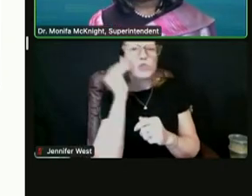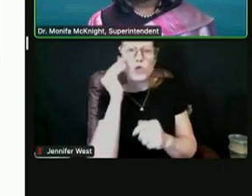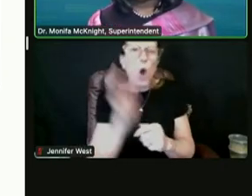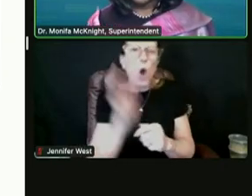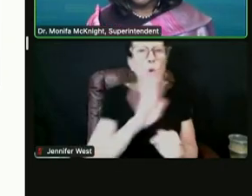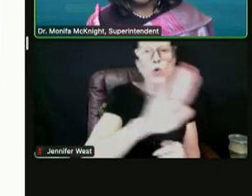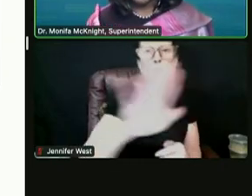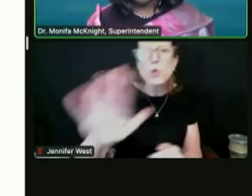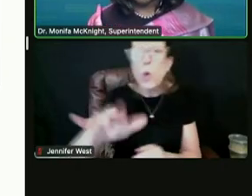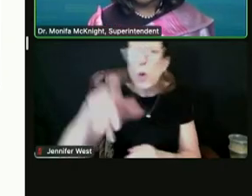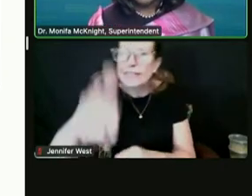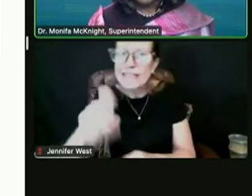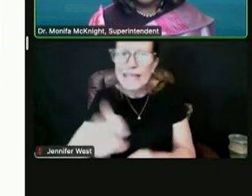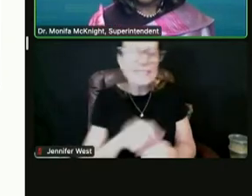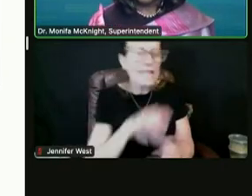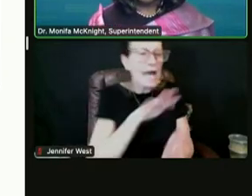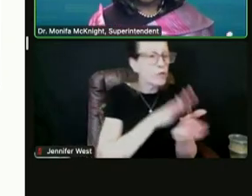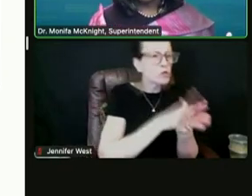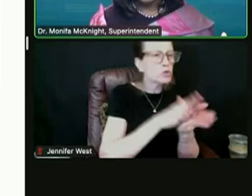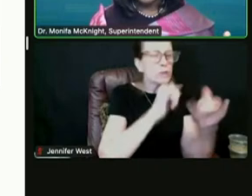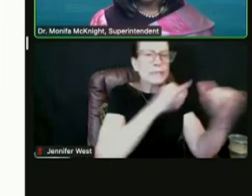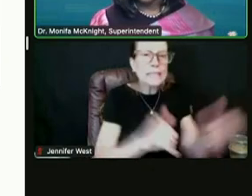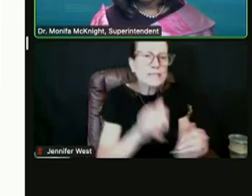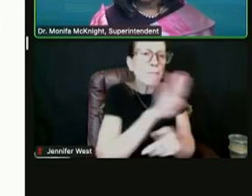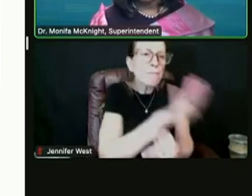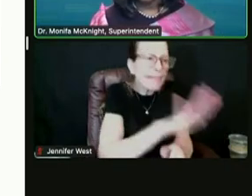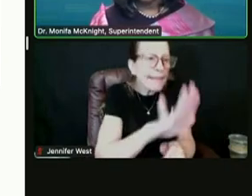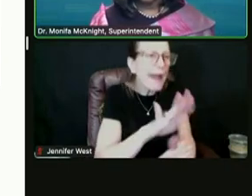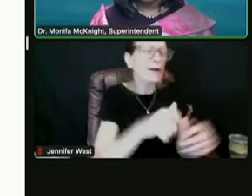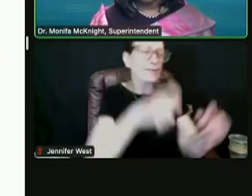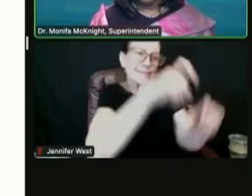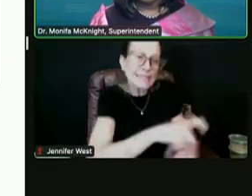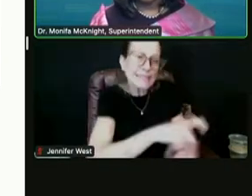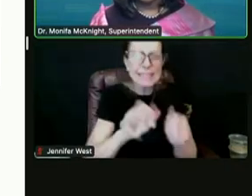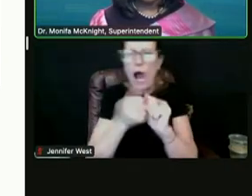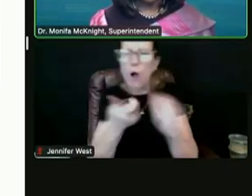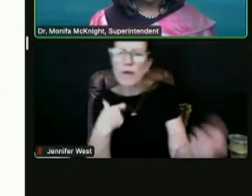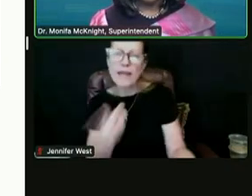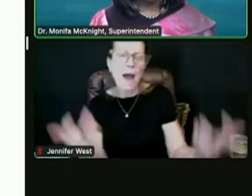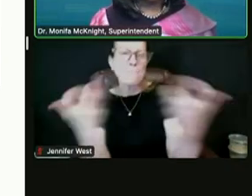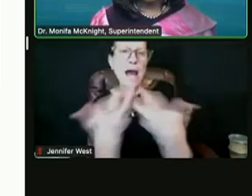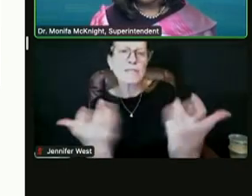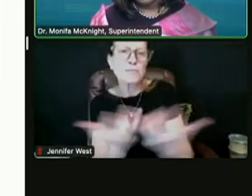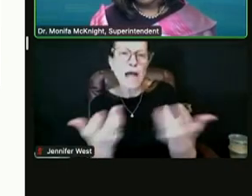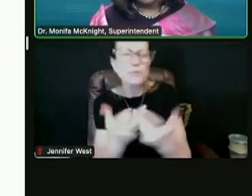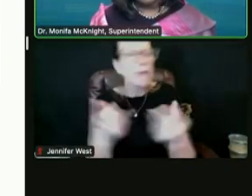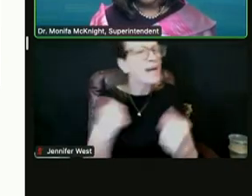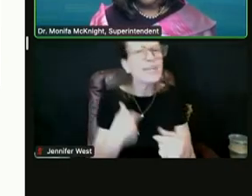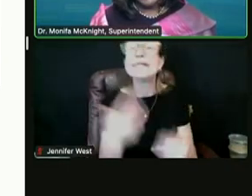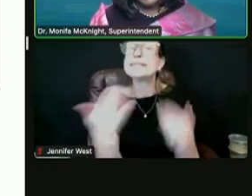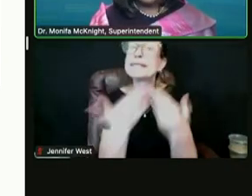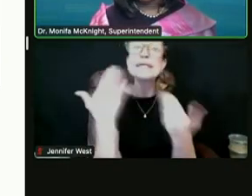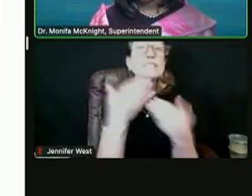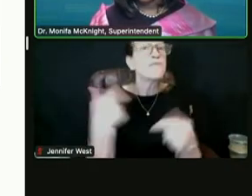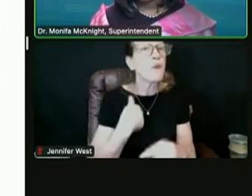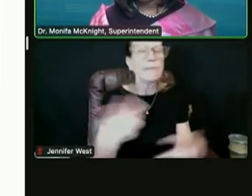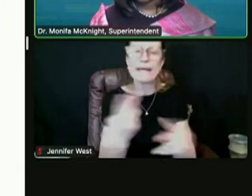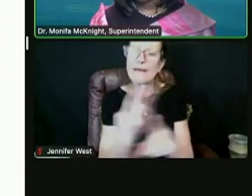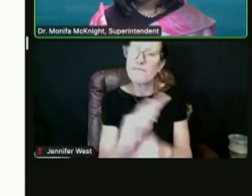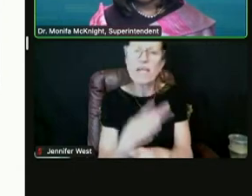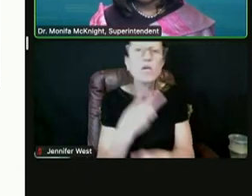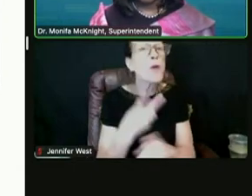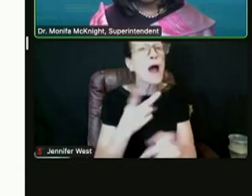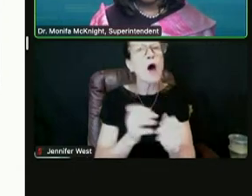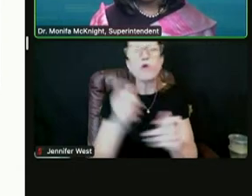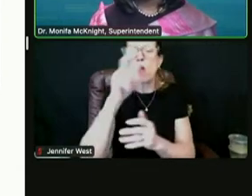into what your interests are. And oftentimes we share the same interest, which is for our students to be successful and to be able to